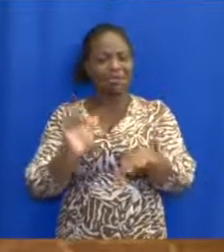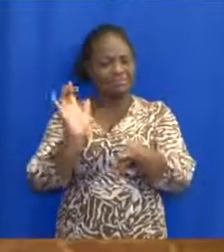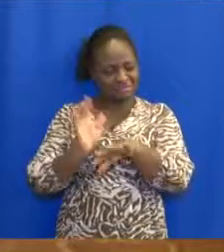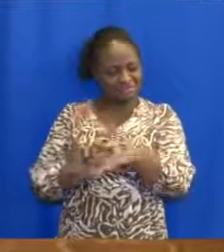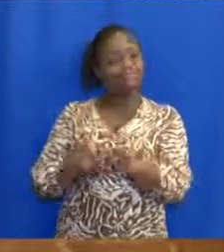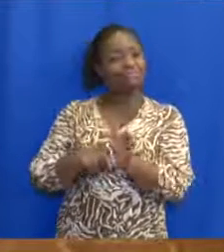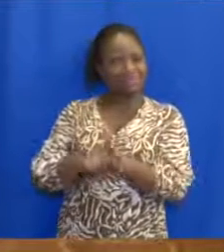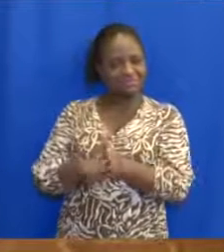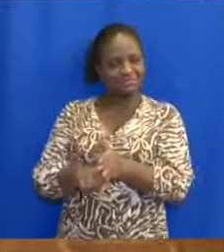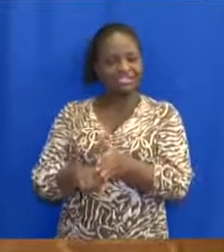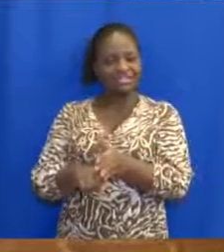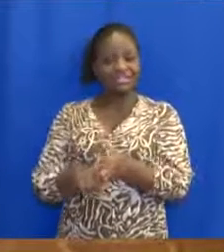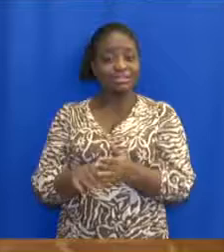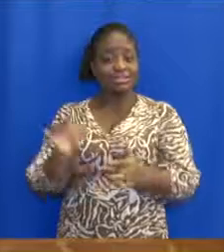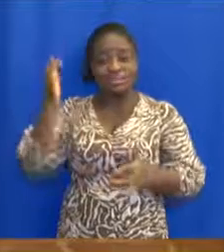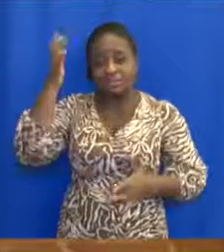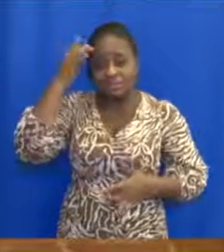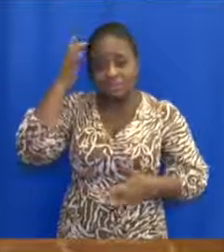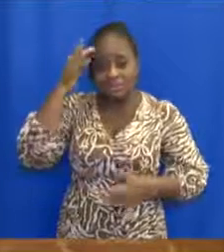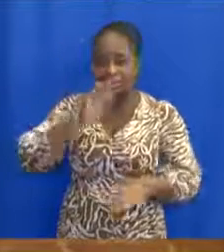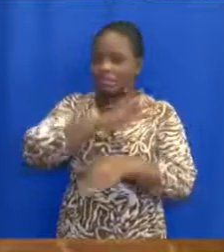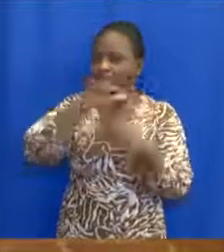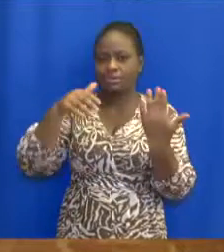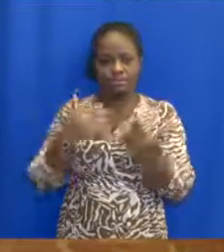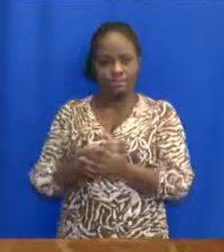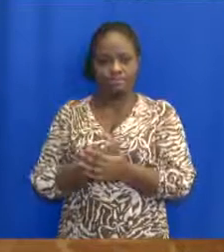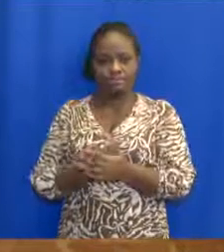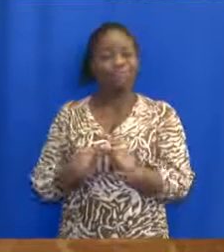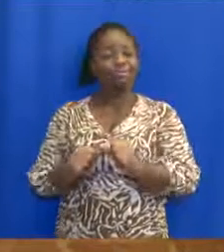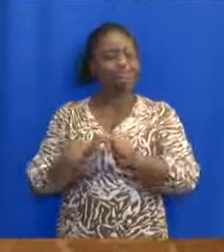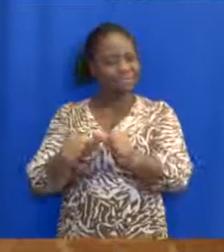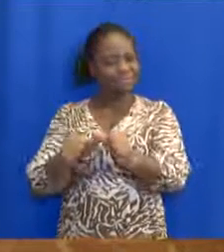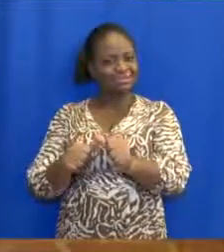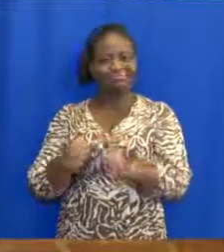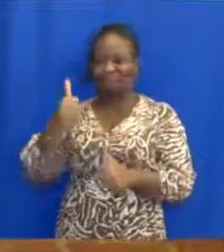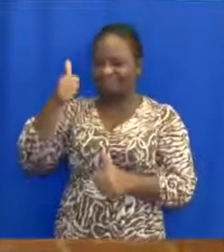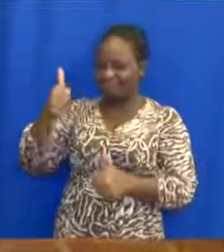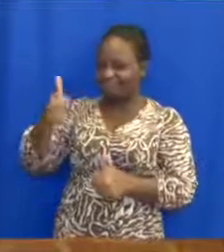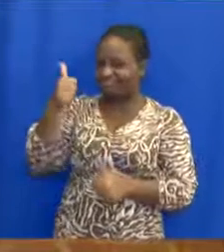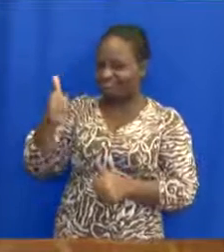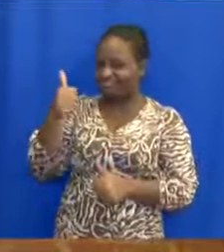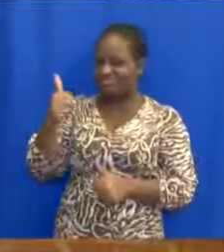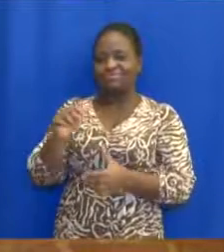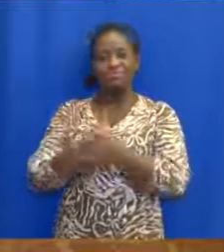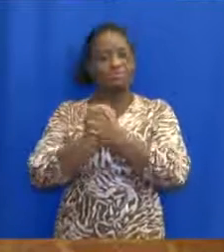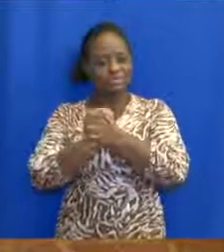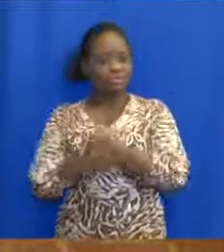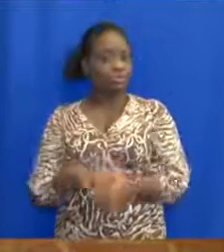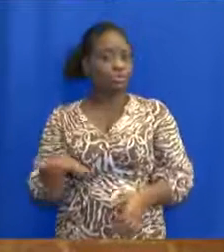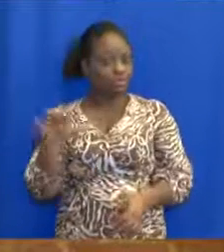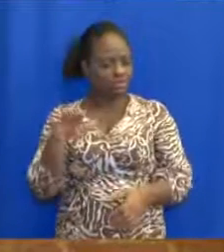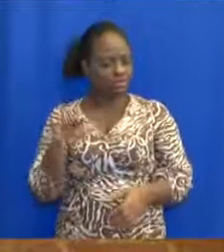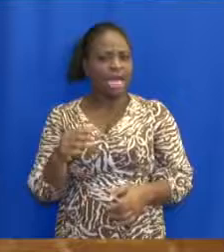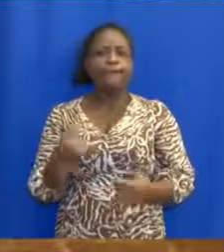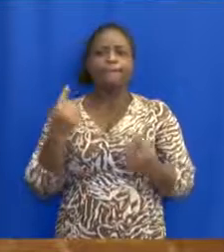the virus and for the sick in general, and to whom we continue to remain indebted.